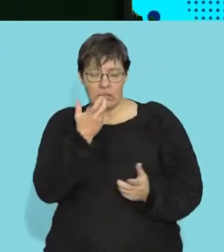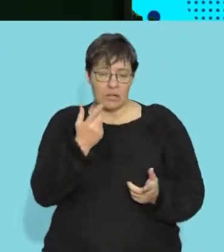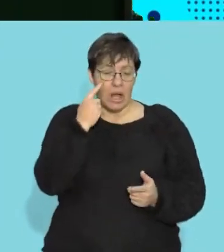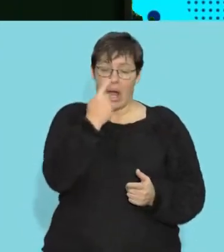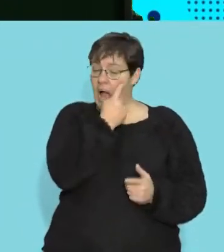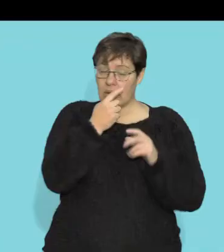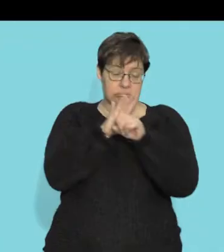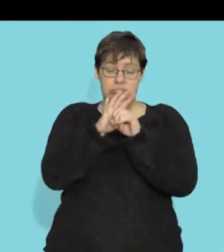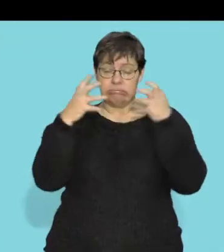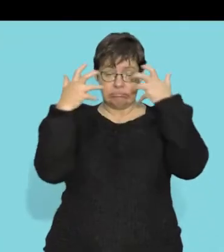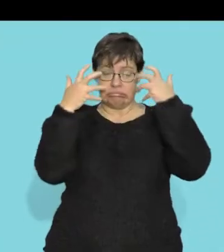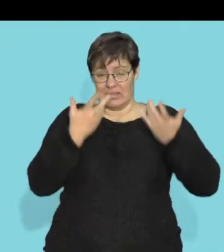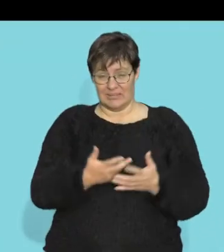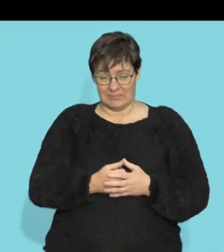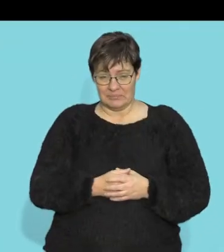etc.